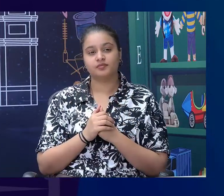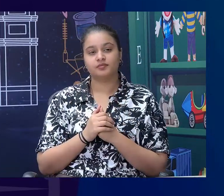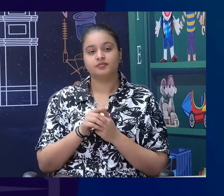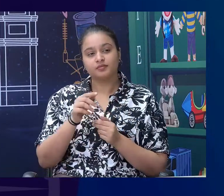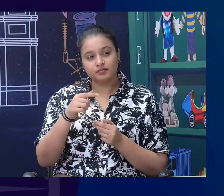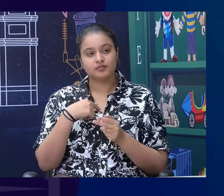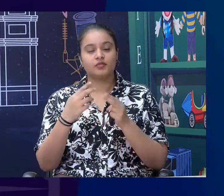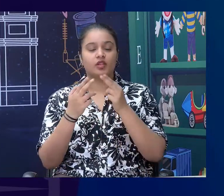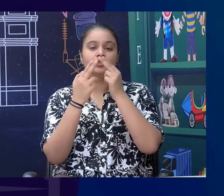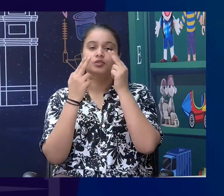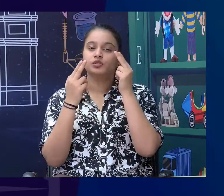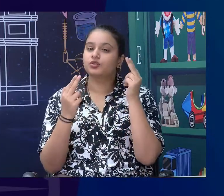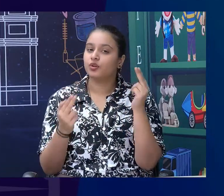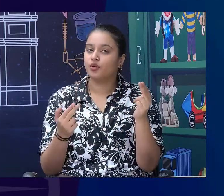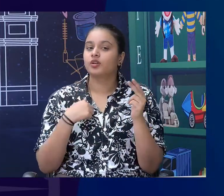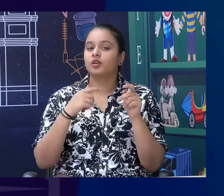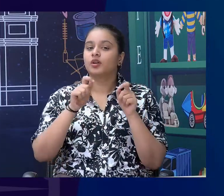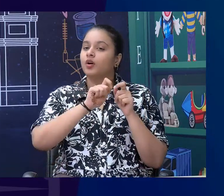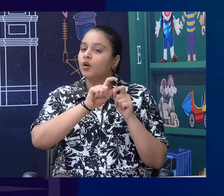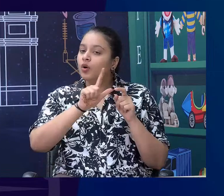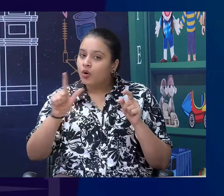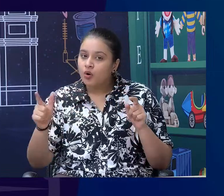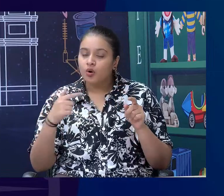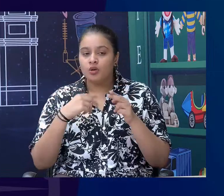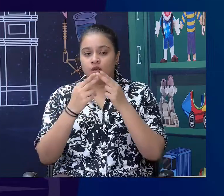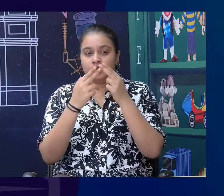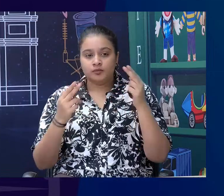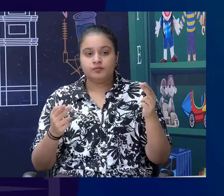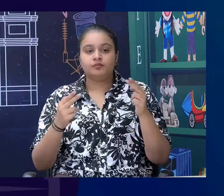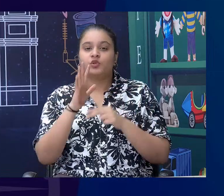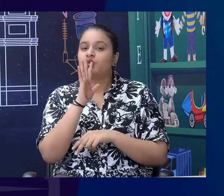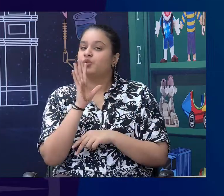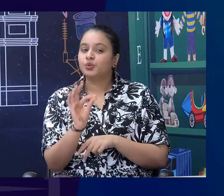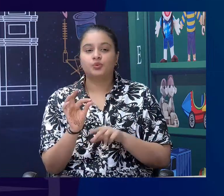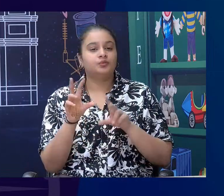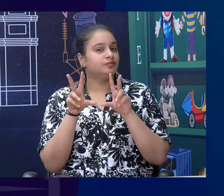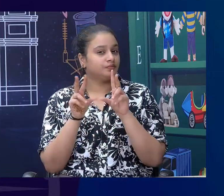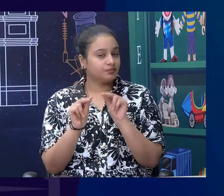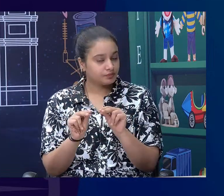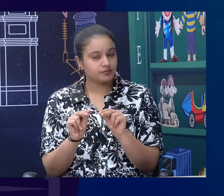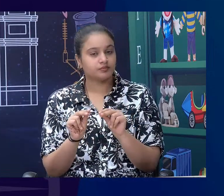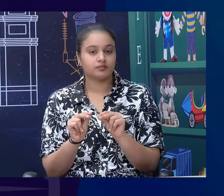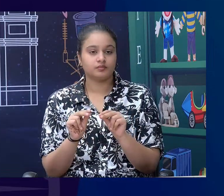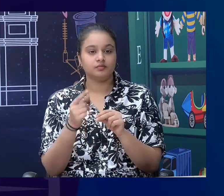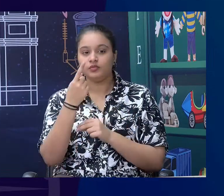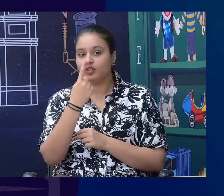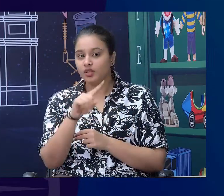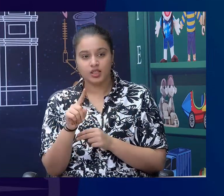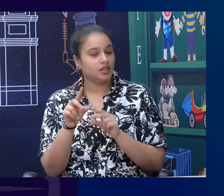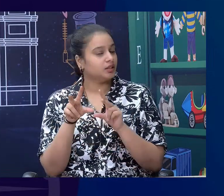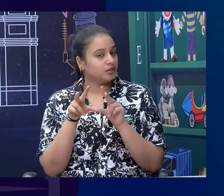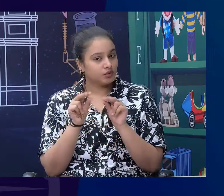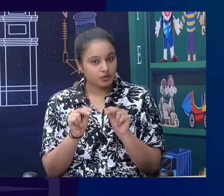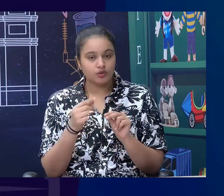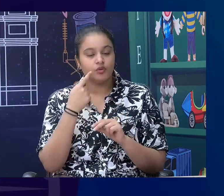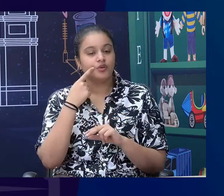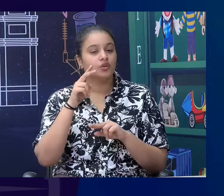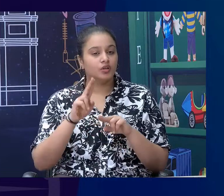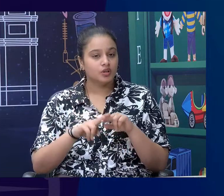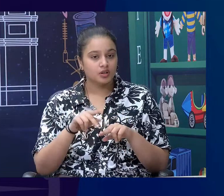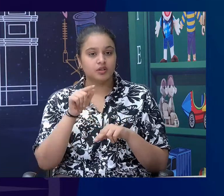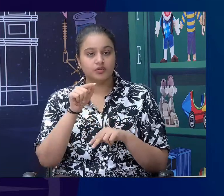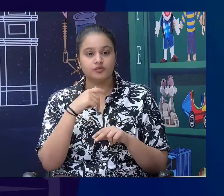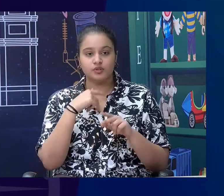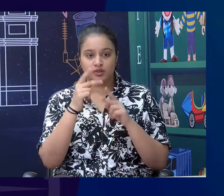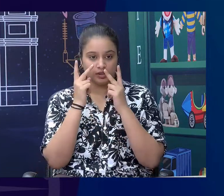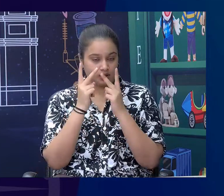a story, and not all stories are factually true. Okay. They are not factually correct. So, if you look at the